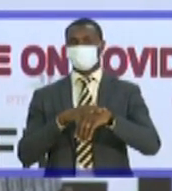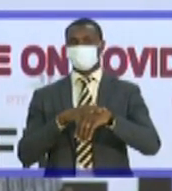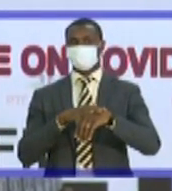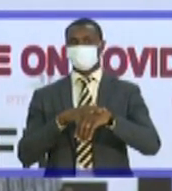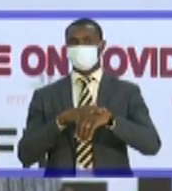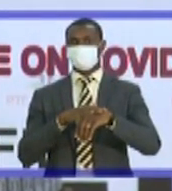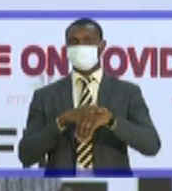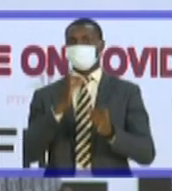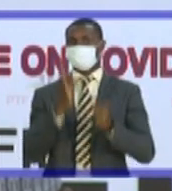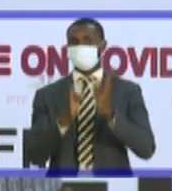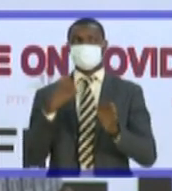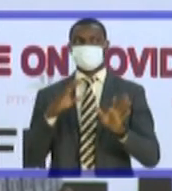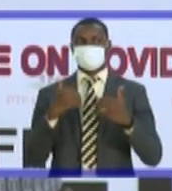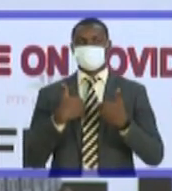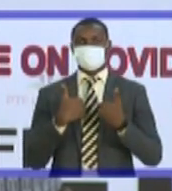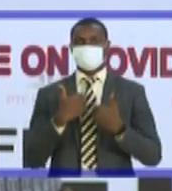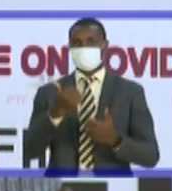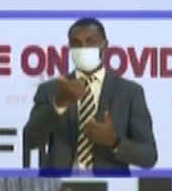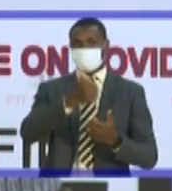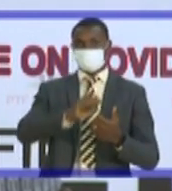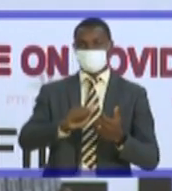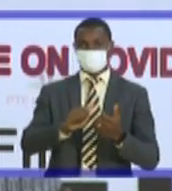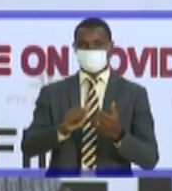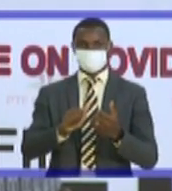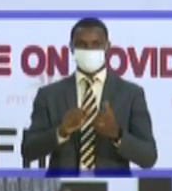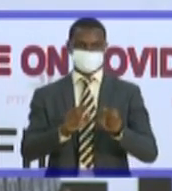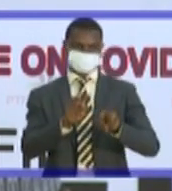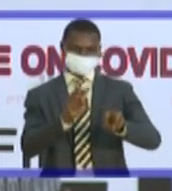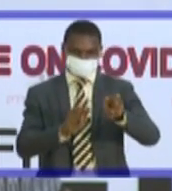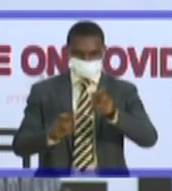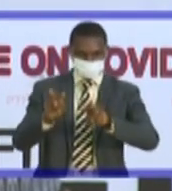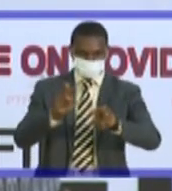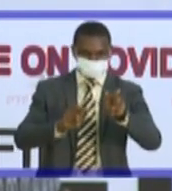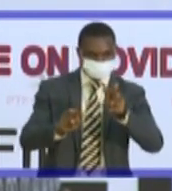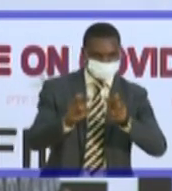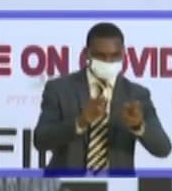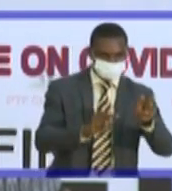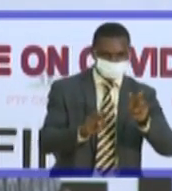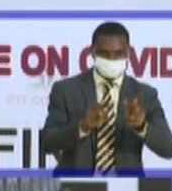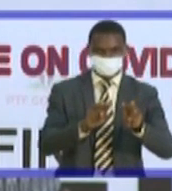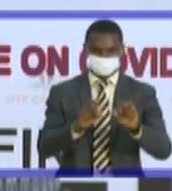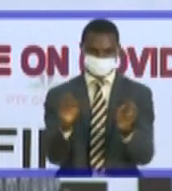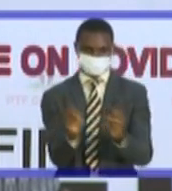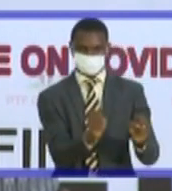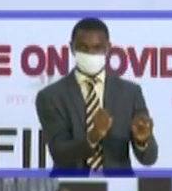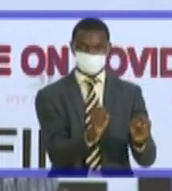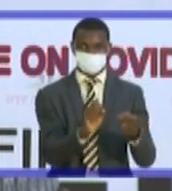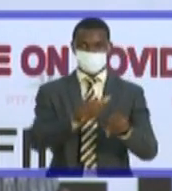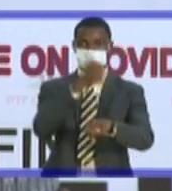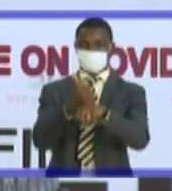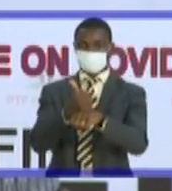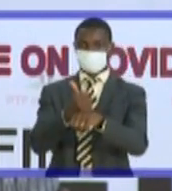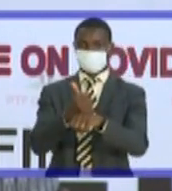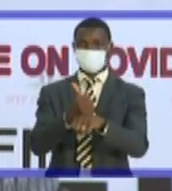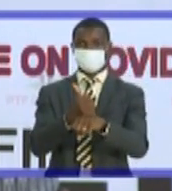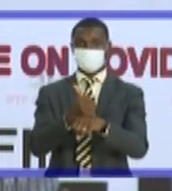if we have any monitoring and evaluation mechanism in place for the fact that we are handing over